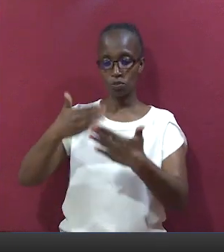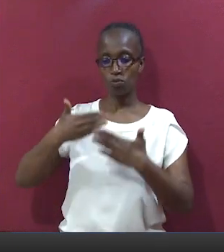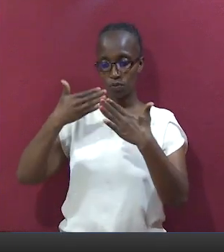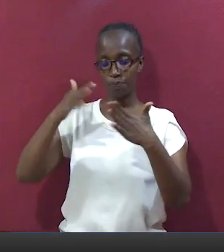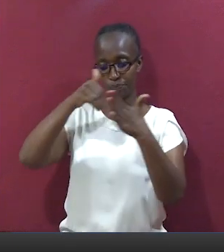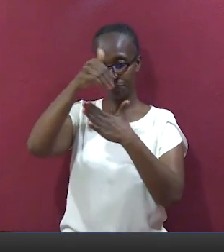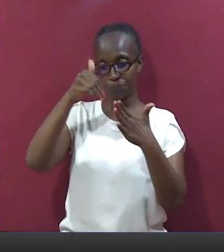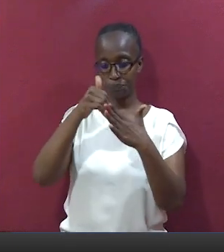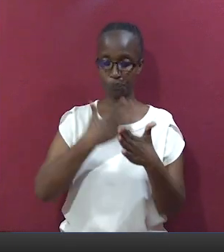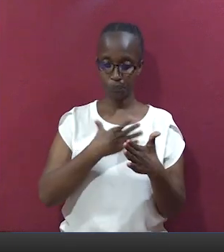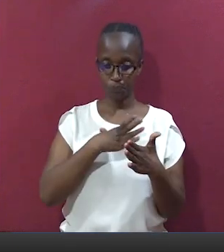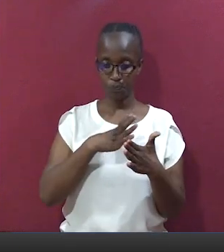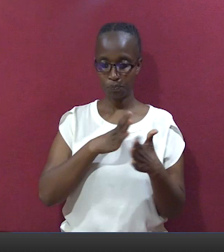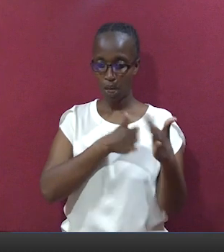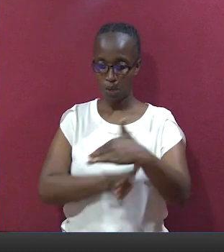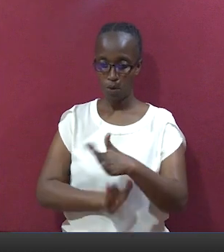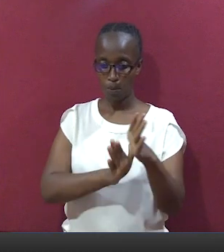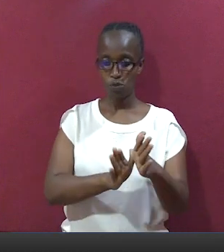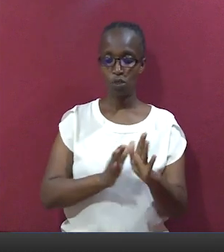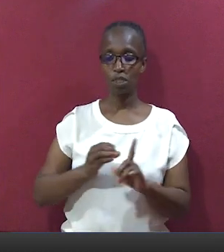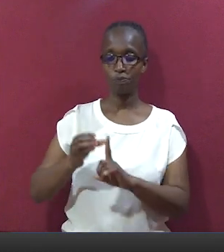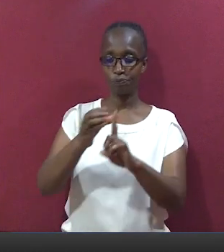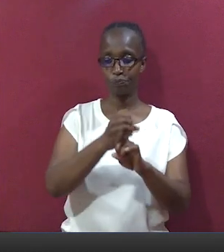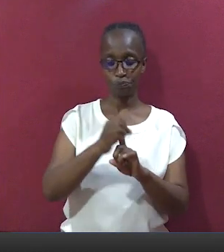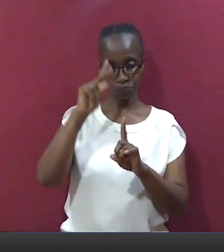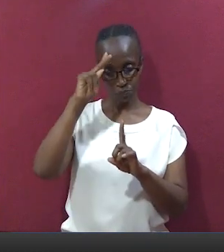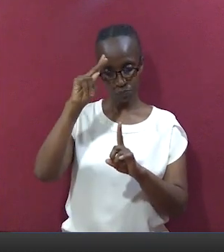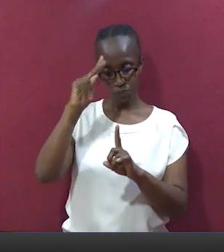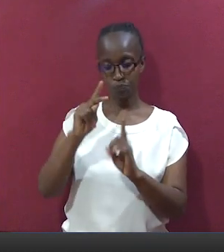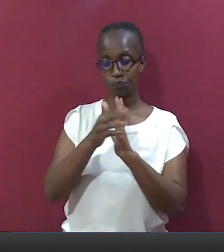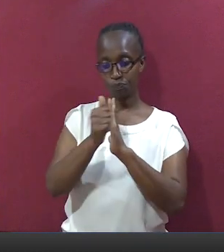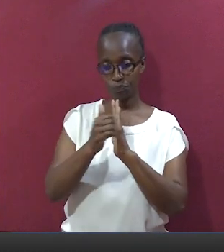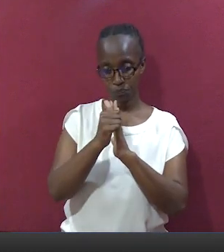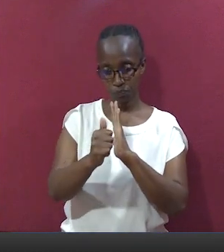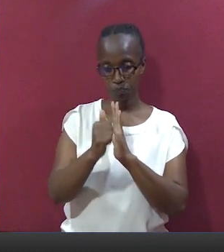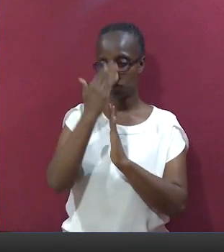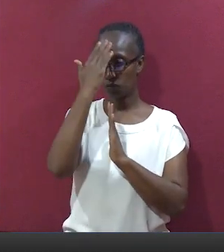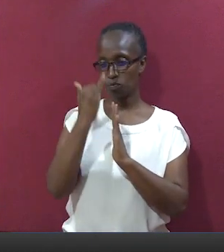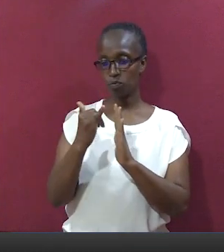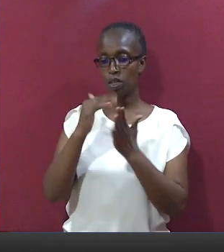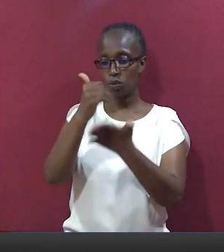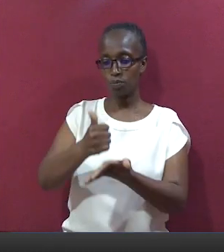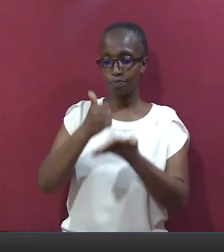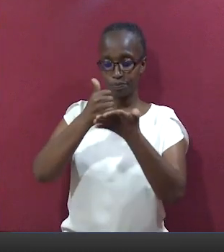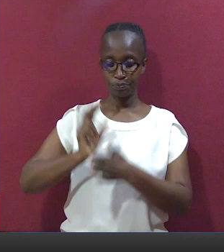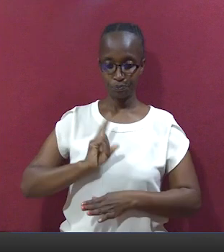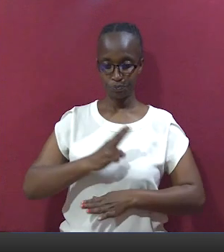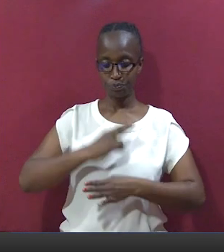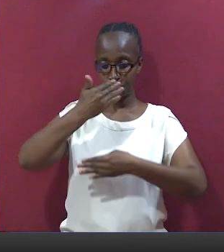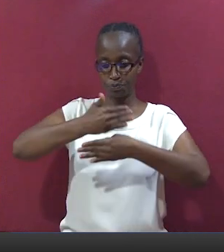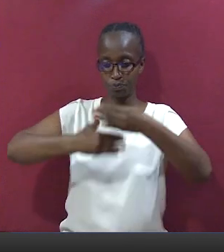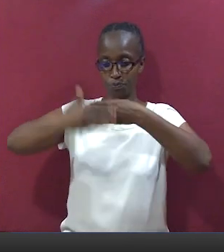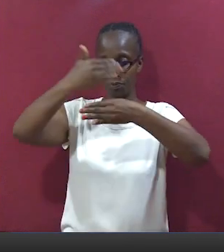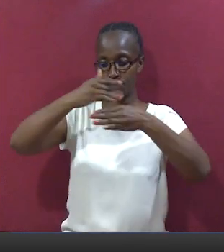everybody, give everybody a chance to acquire knowledge, to acquire skills, so that they can help us build